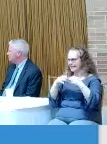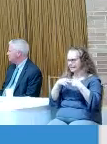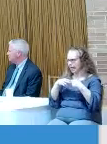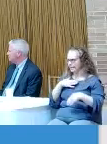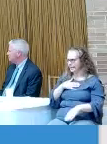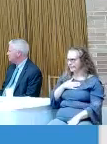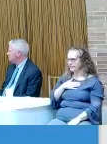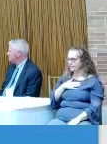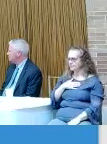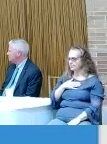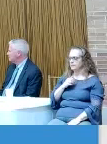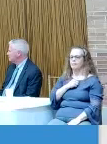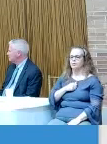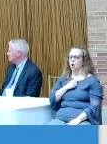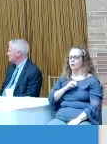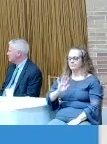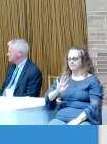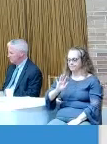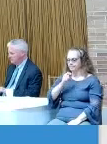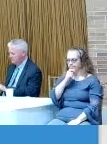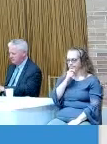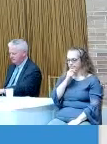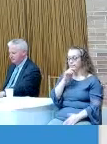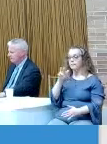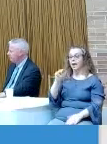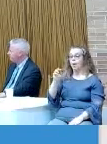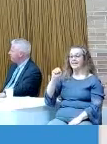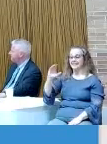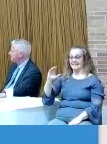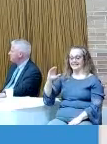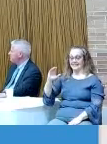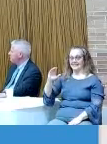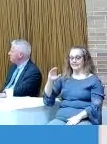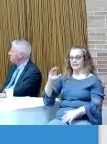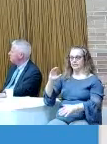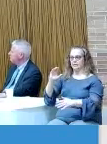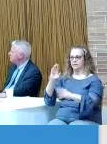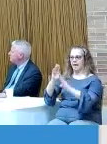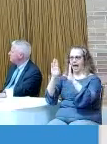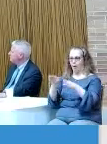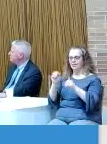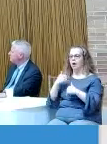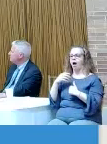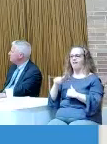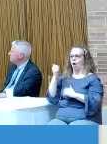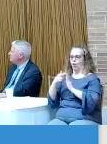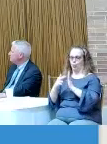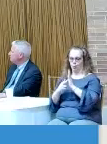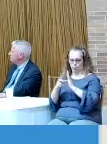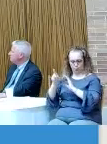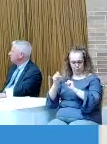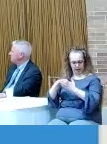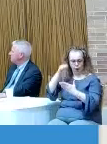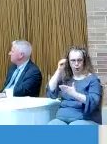next oh sorry um in New York City funded housing there are other rules that you can look up as